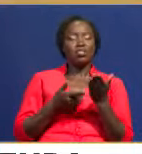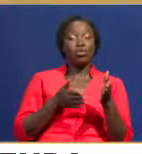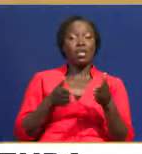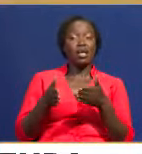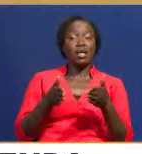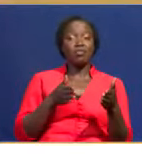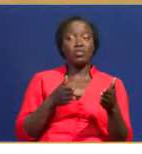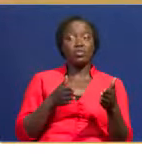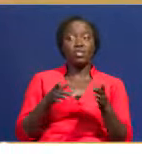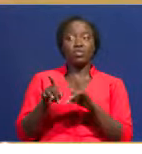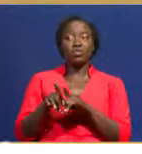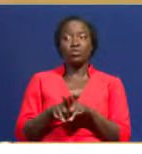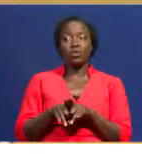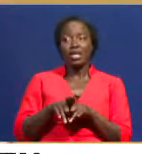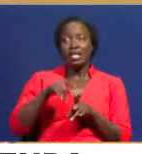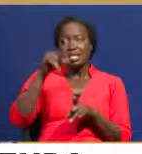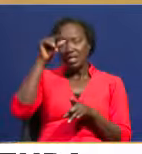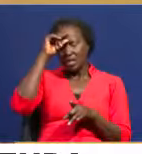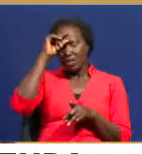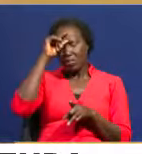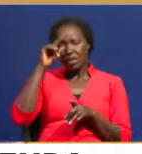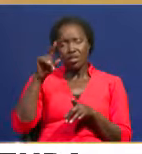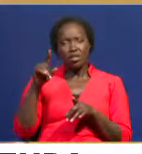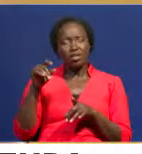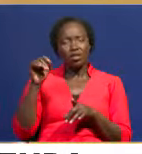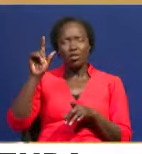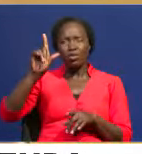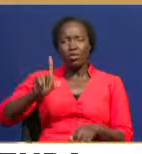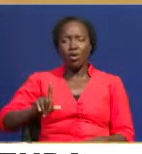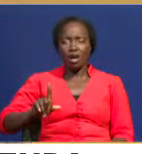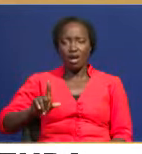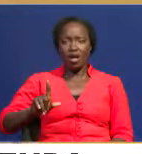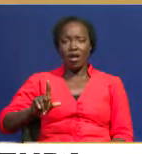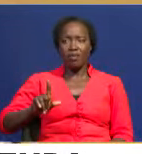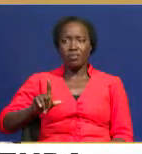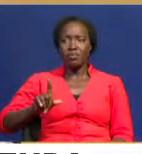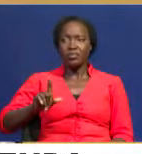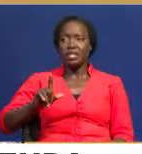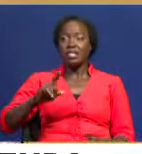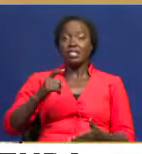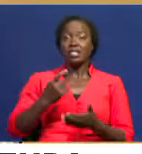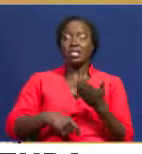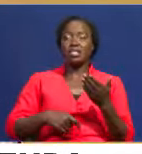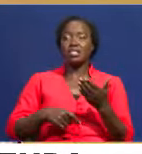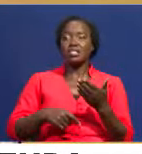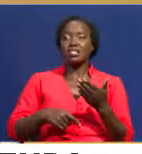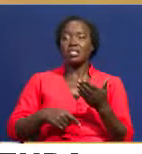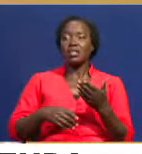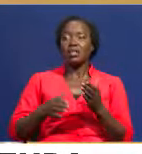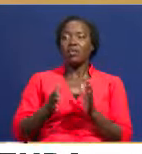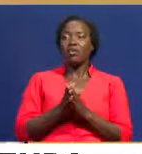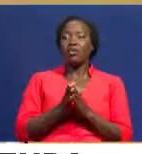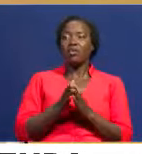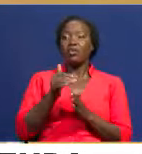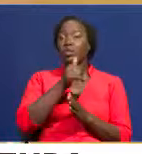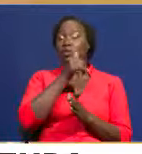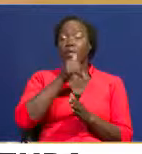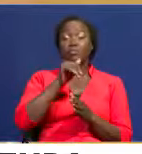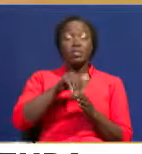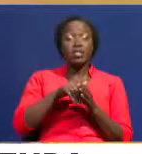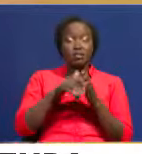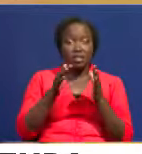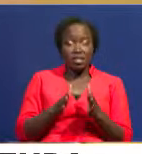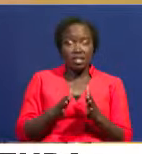avenues. And also the government should lower the taxes on private investors